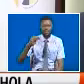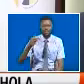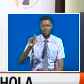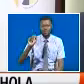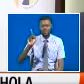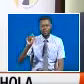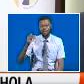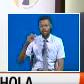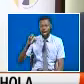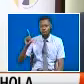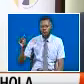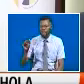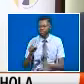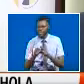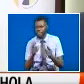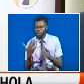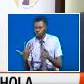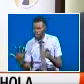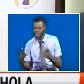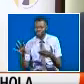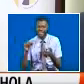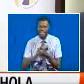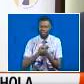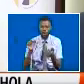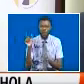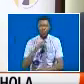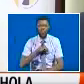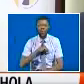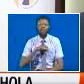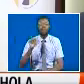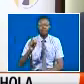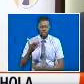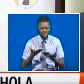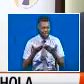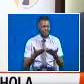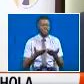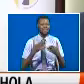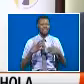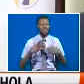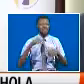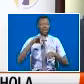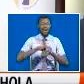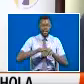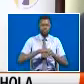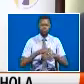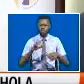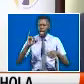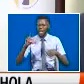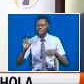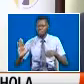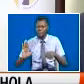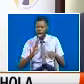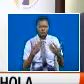documents, which were destroyed as a result of the indoctrination and radicalization. These include national identity